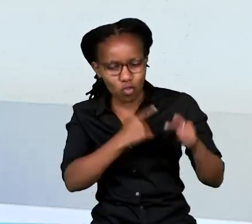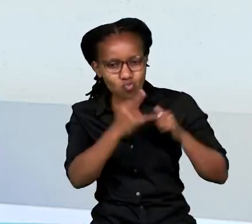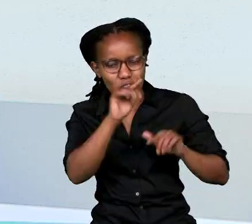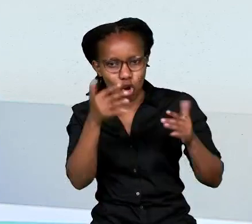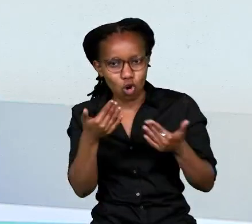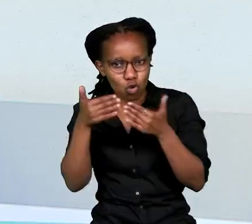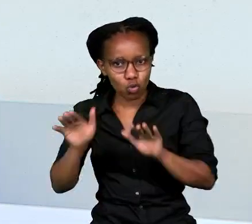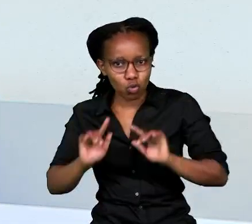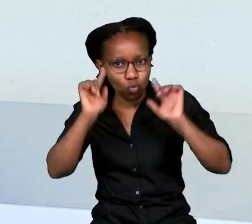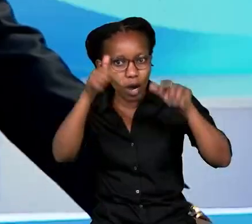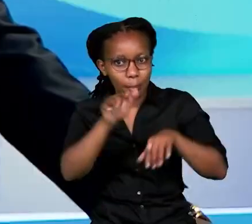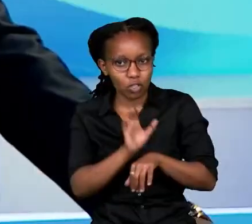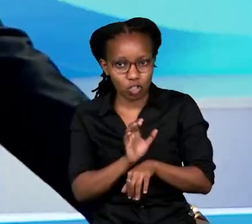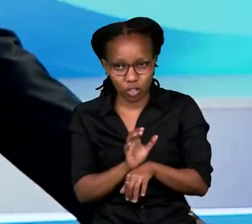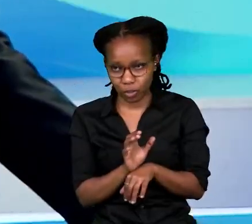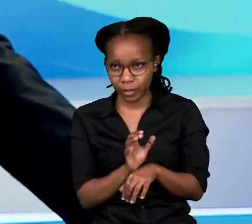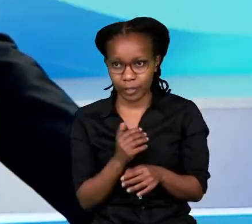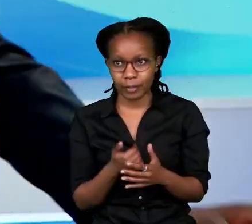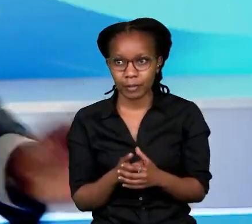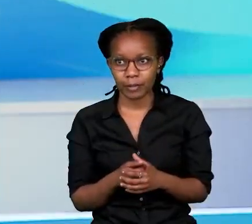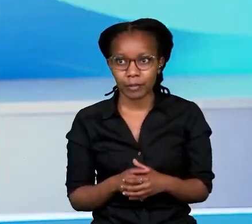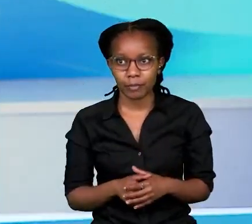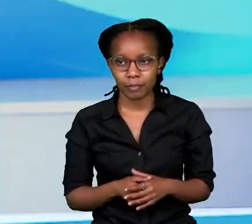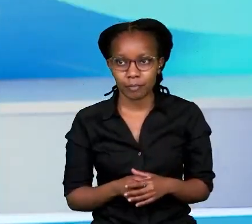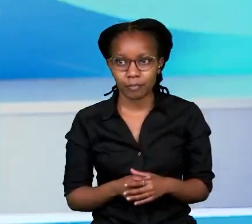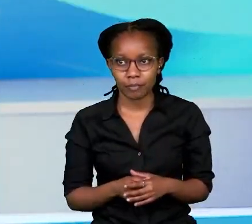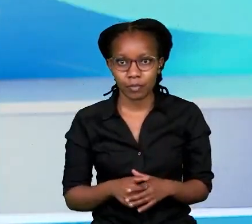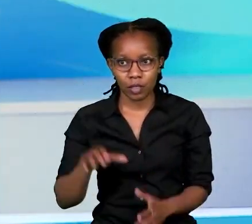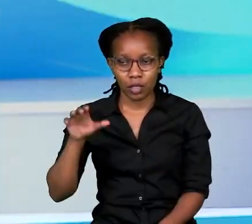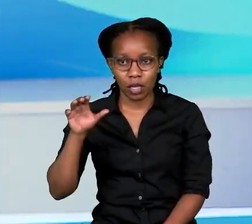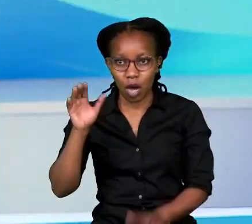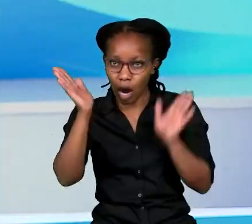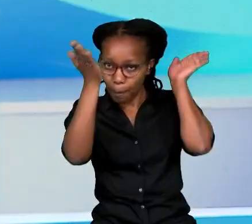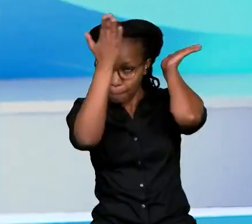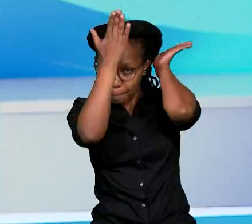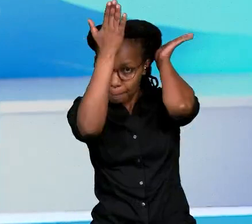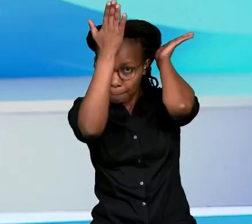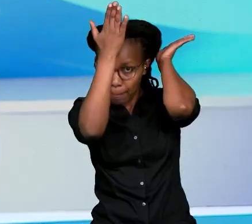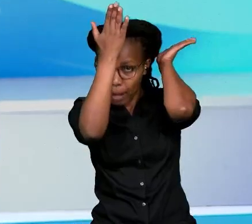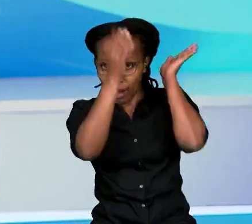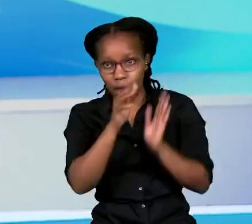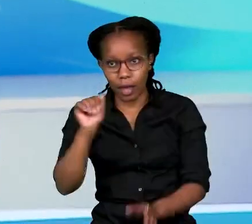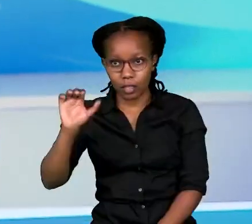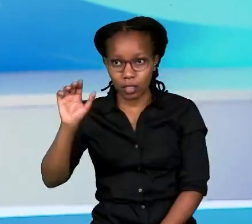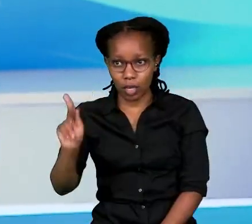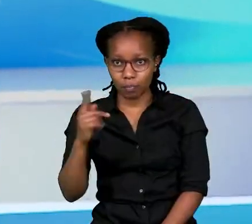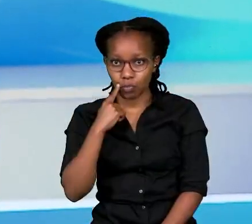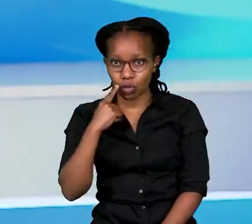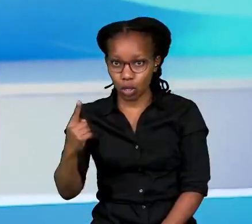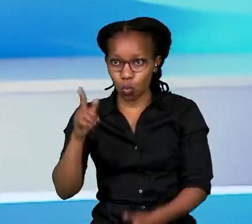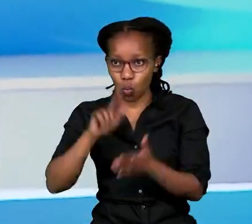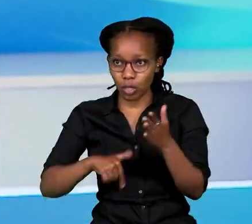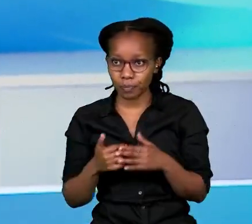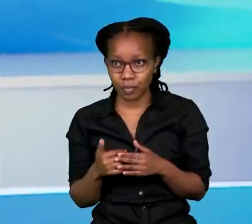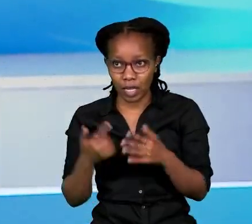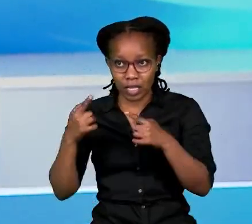the church. You still come to church. This is what Ole Sapit, that is the Archbishop of the Anglican Church, had to say. And he's the